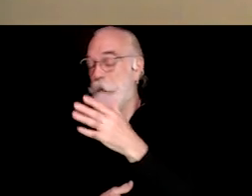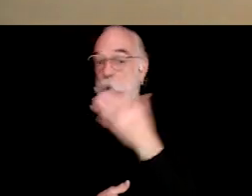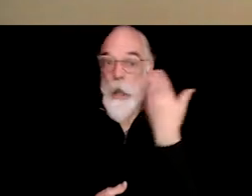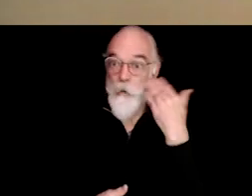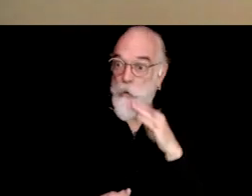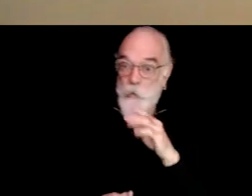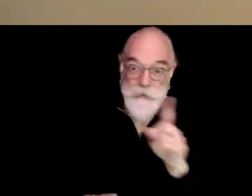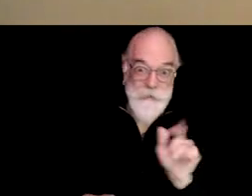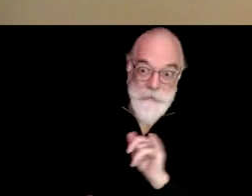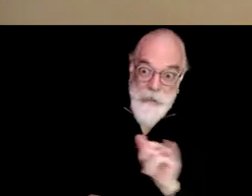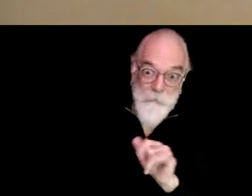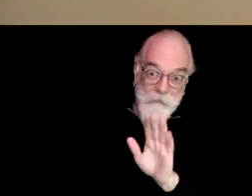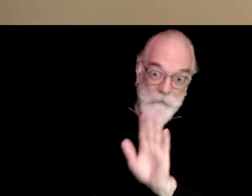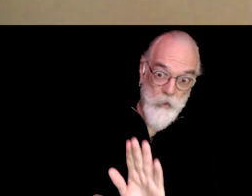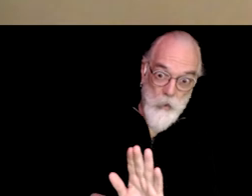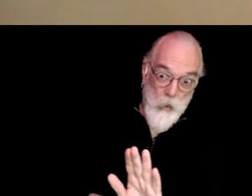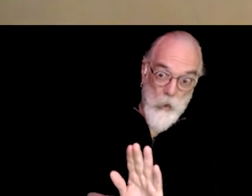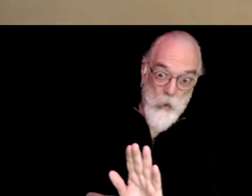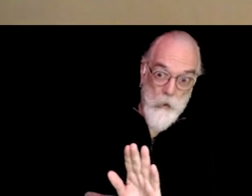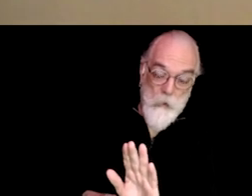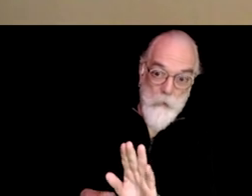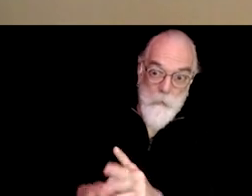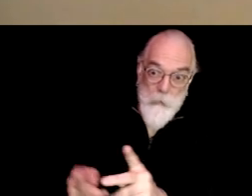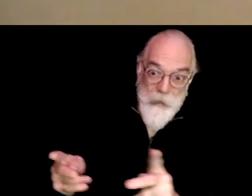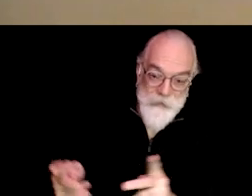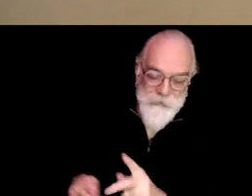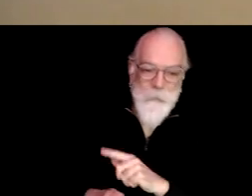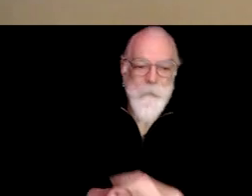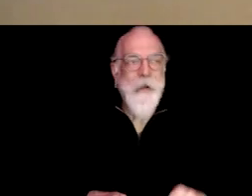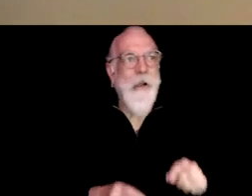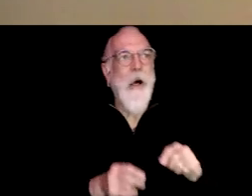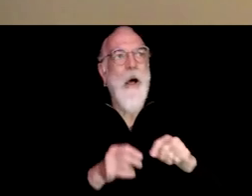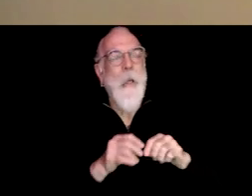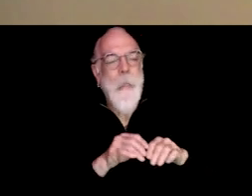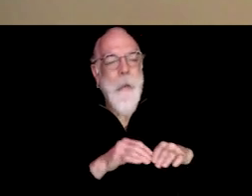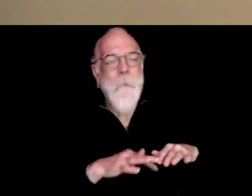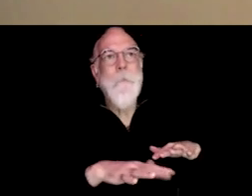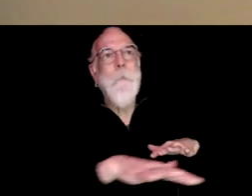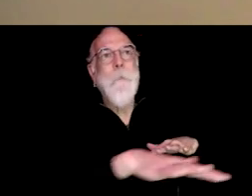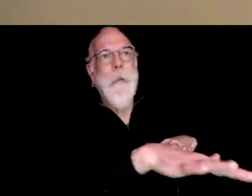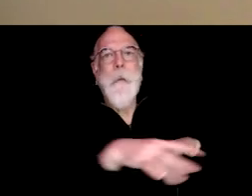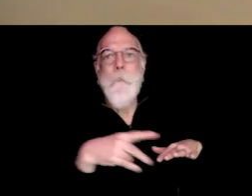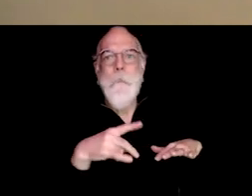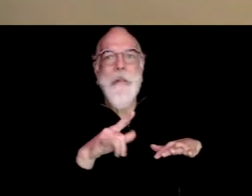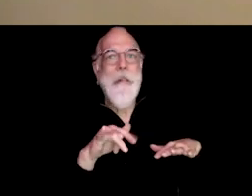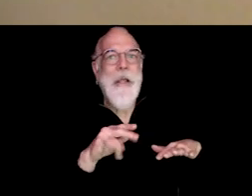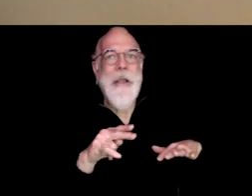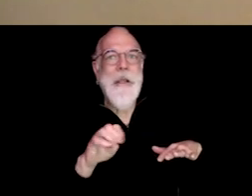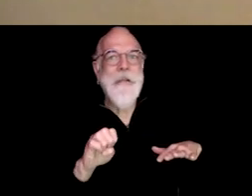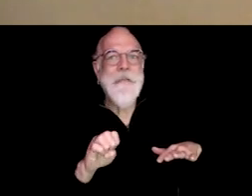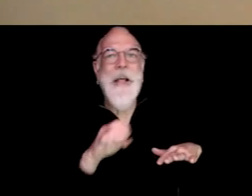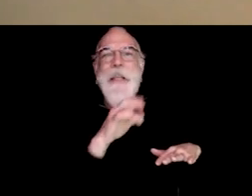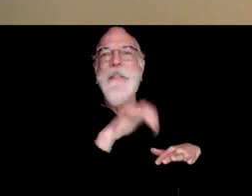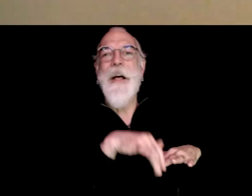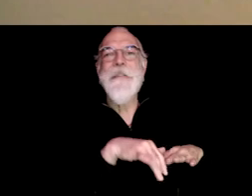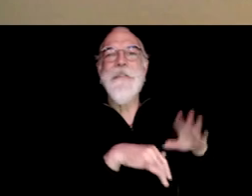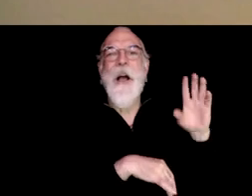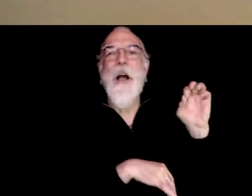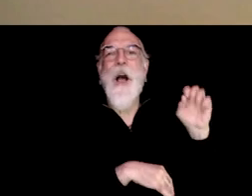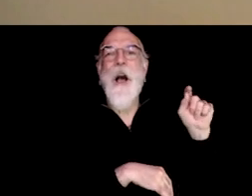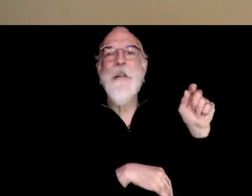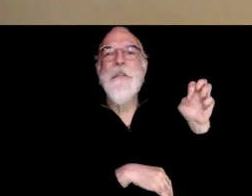isn't true where you're from, but on the plains, the cottonwood is the tree for the